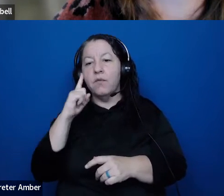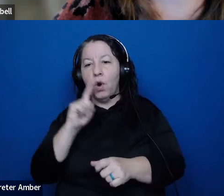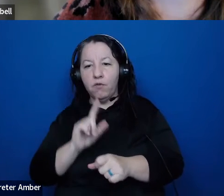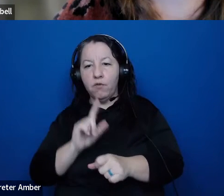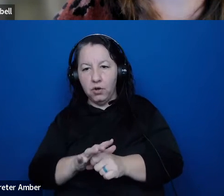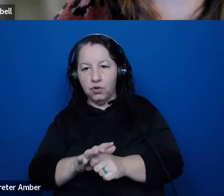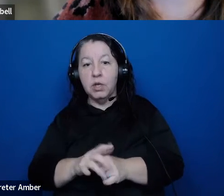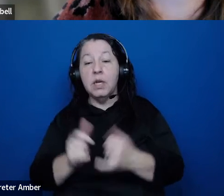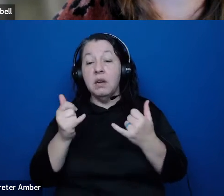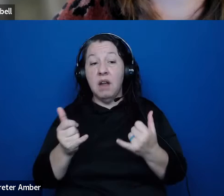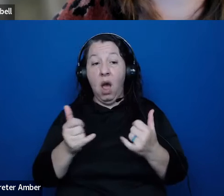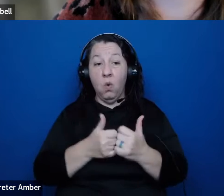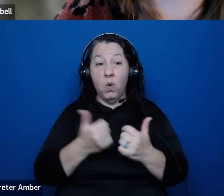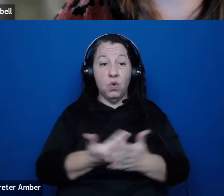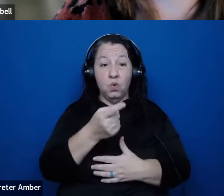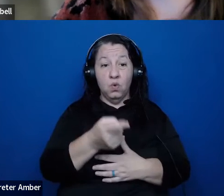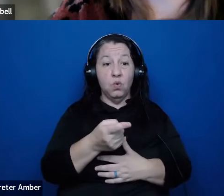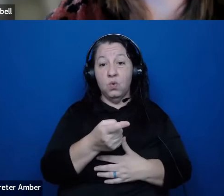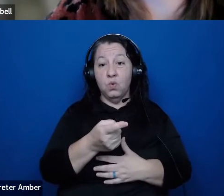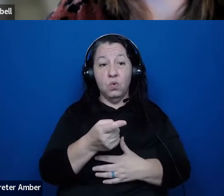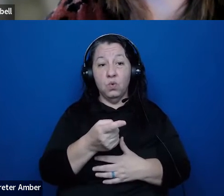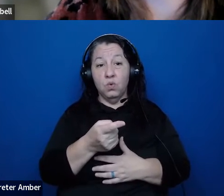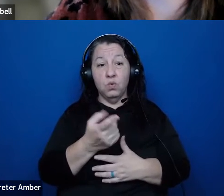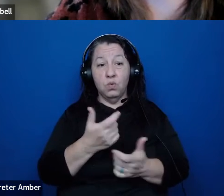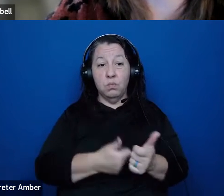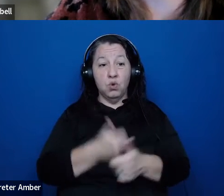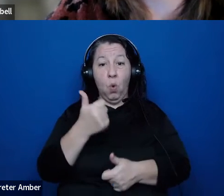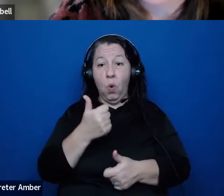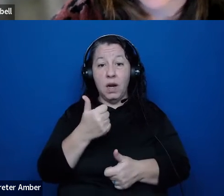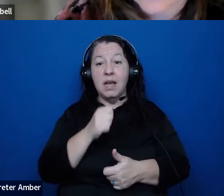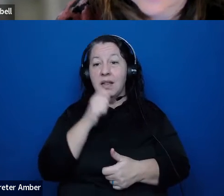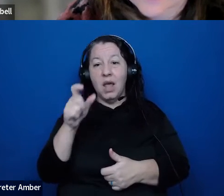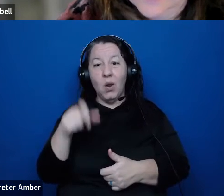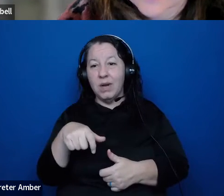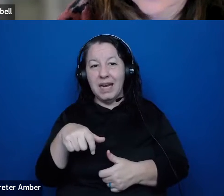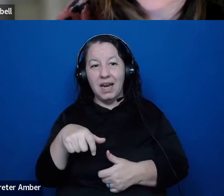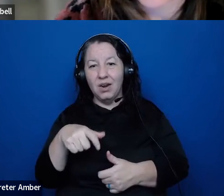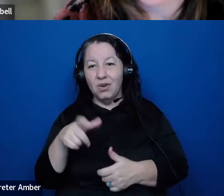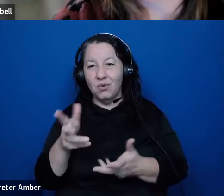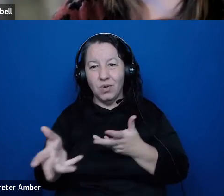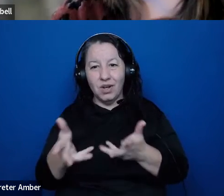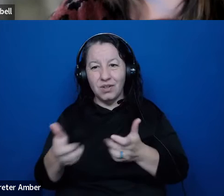supermajority in the Senate, they will not really need to consult with the minority party. So